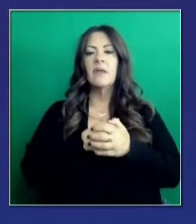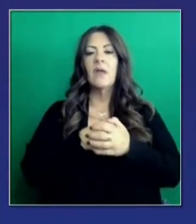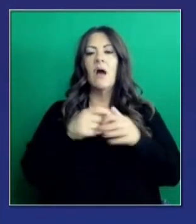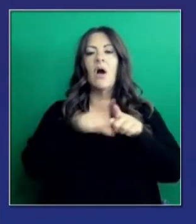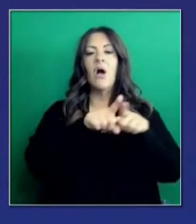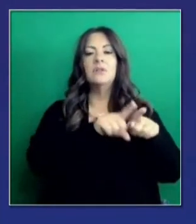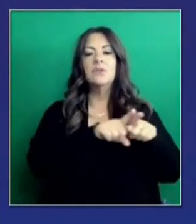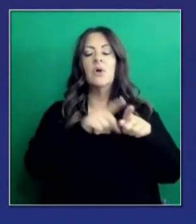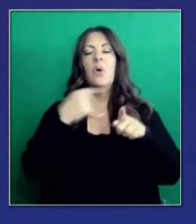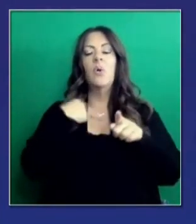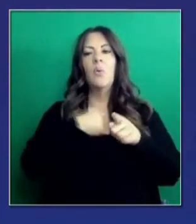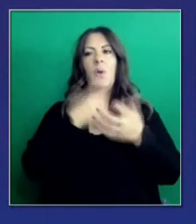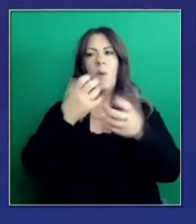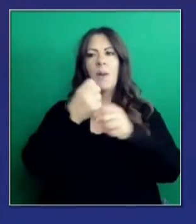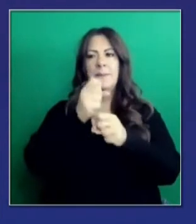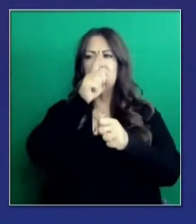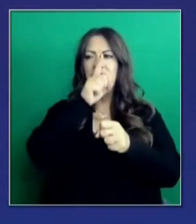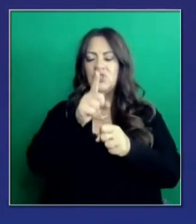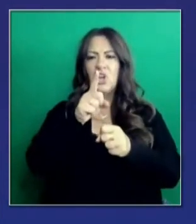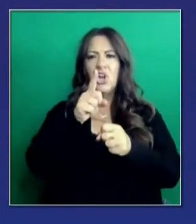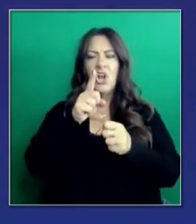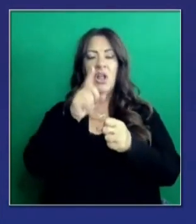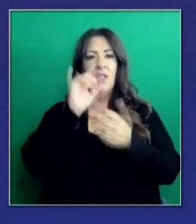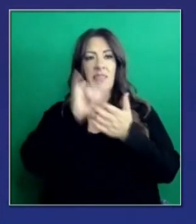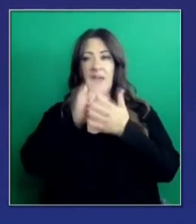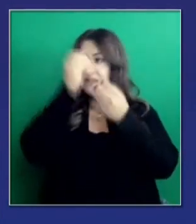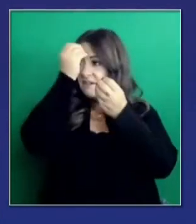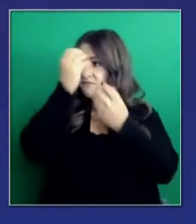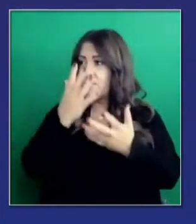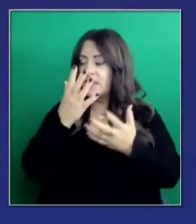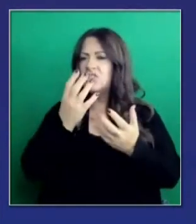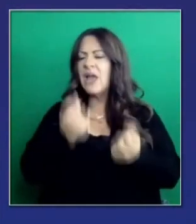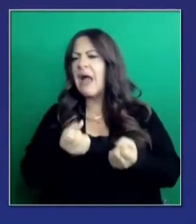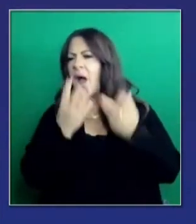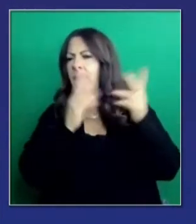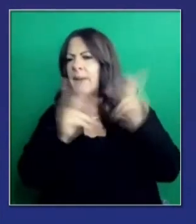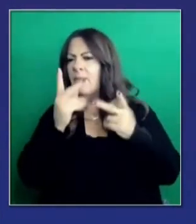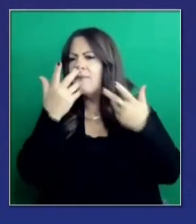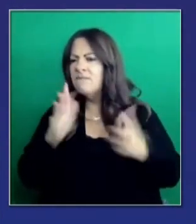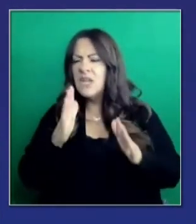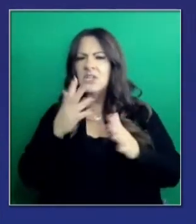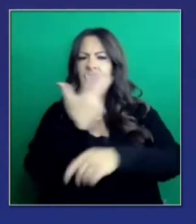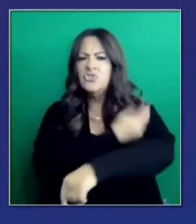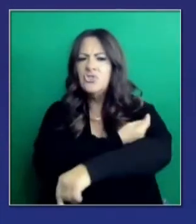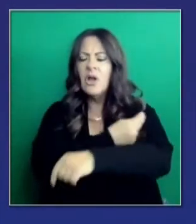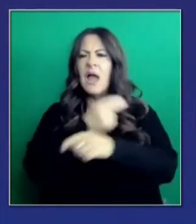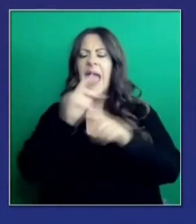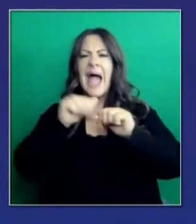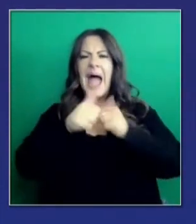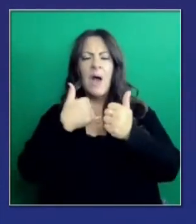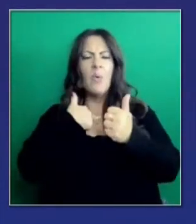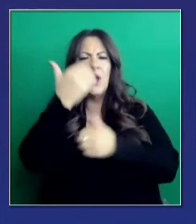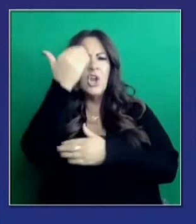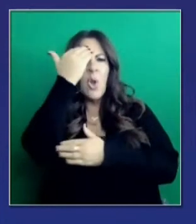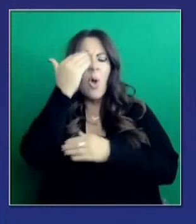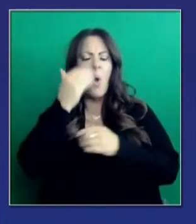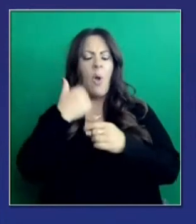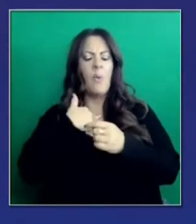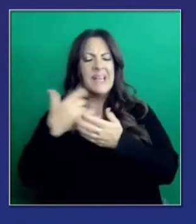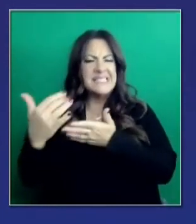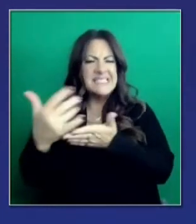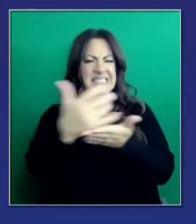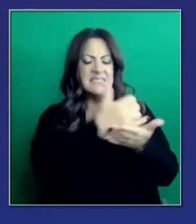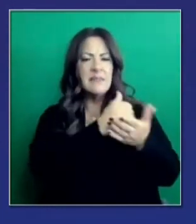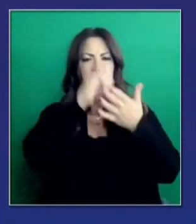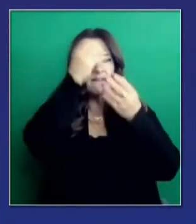our information and data. Data has become a big issue. Data has become a big challenge for us. The data lag